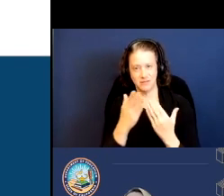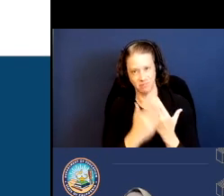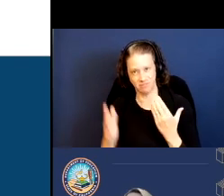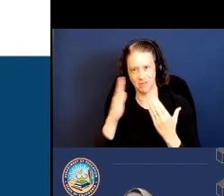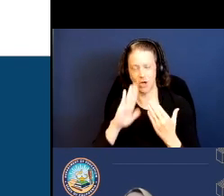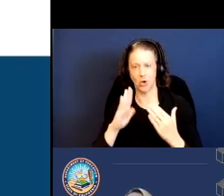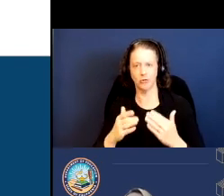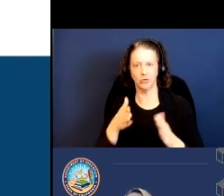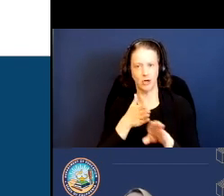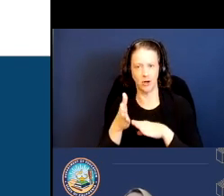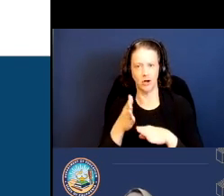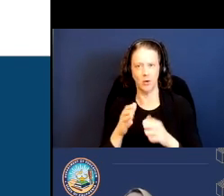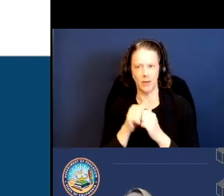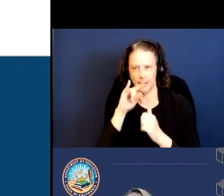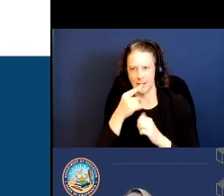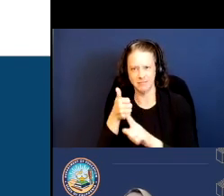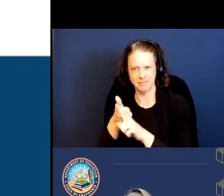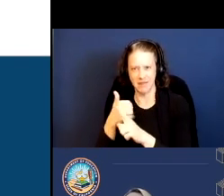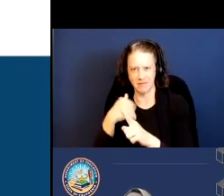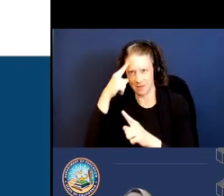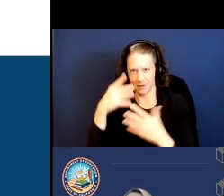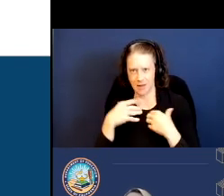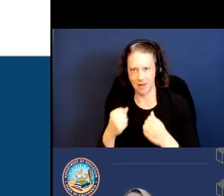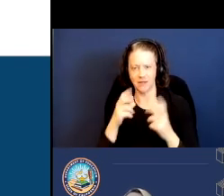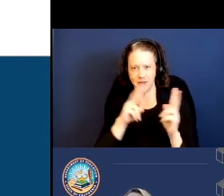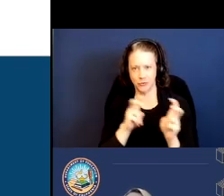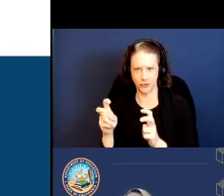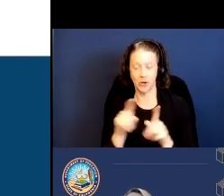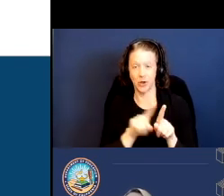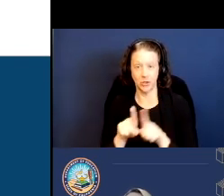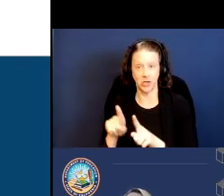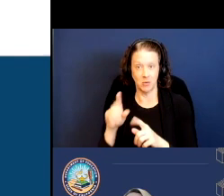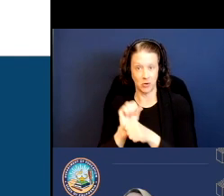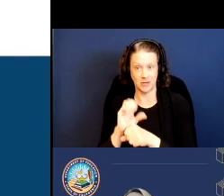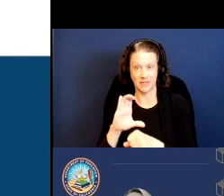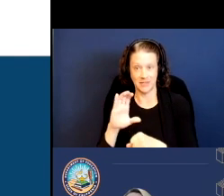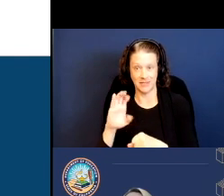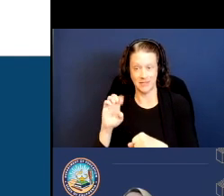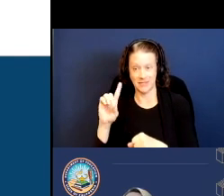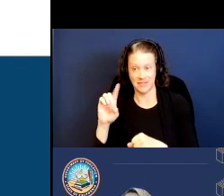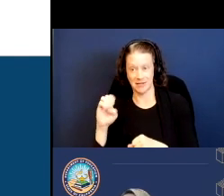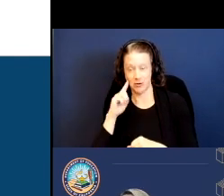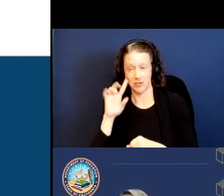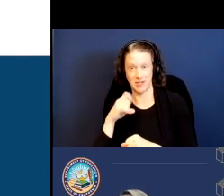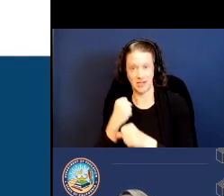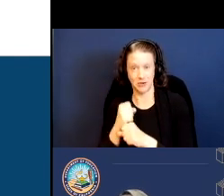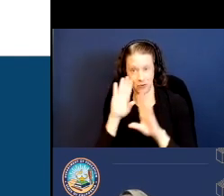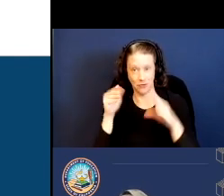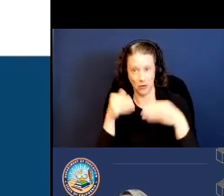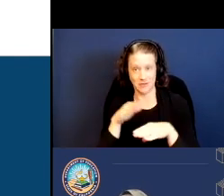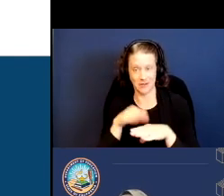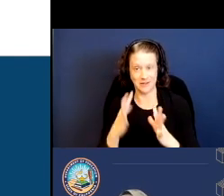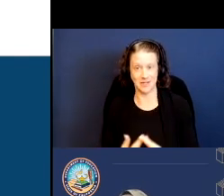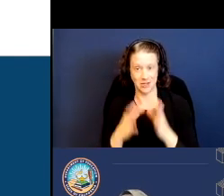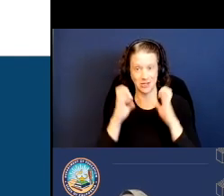and wellness. She's been at CD for 11 years, focusing on special education. So Stacey and